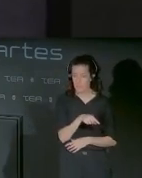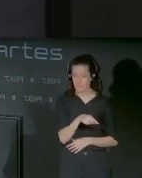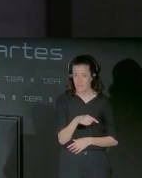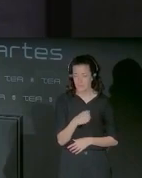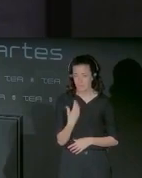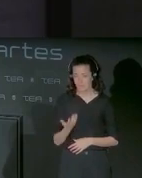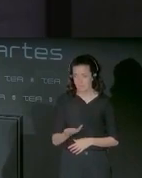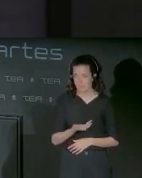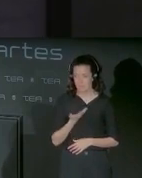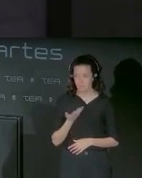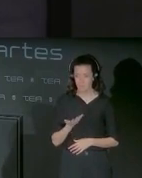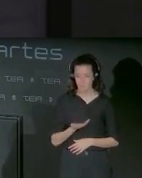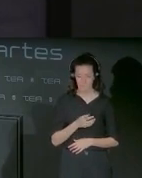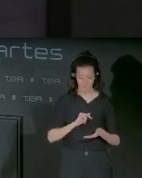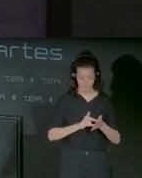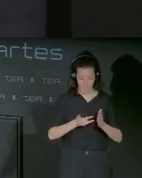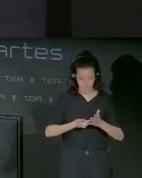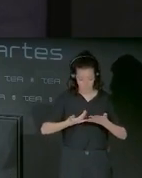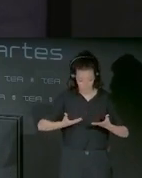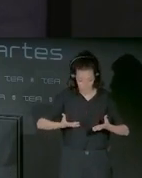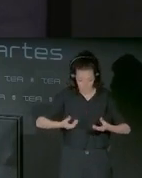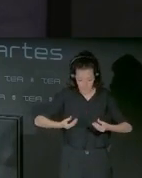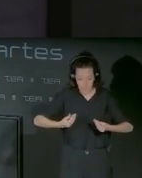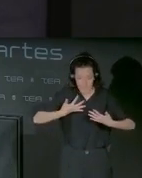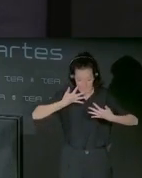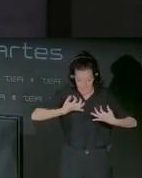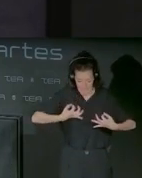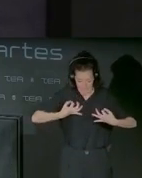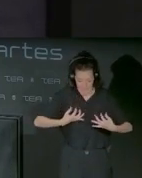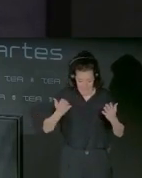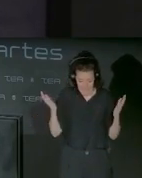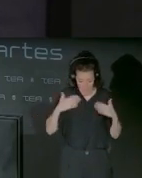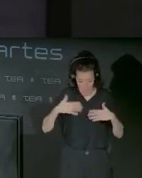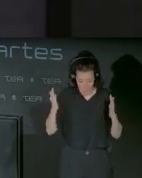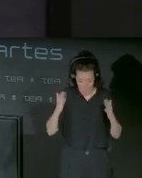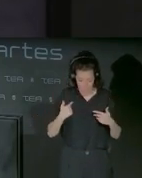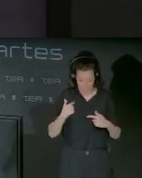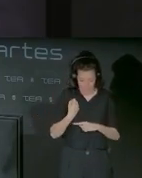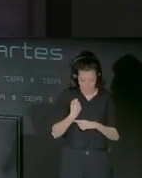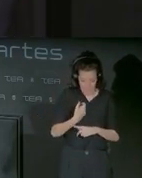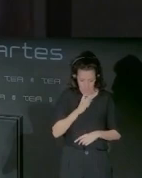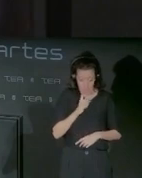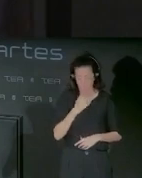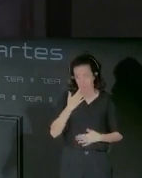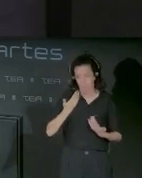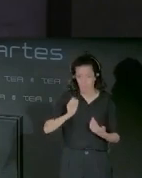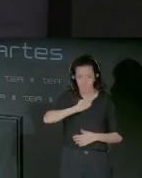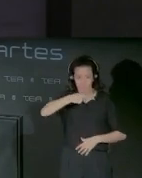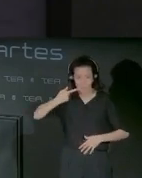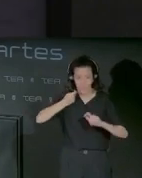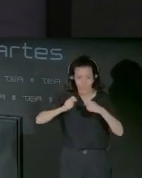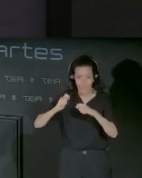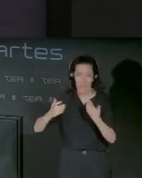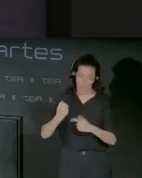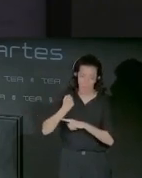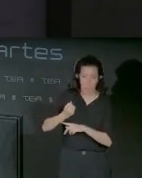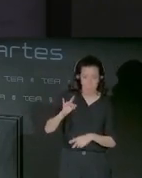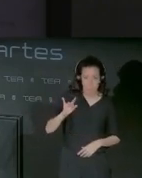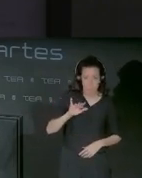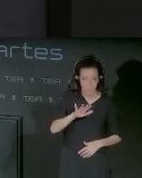they are not quite attractive sector for our financial system, and we need to engage them, you know, and for banking,